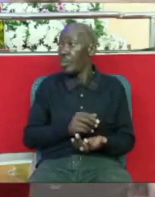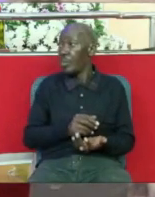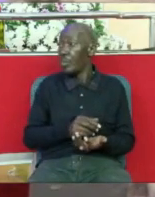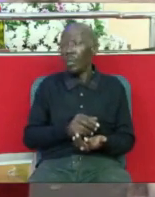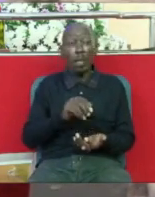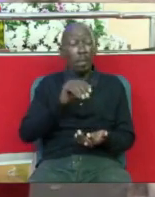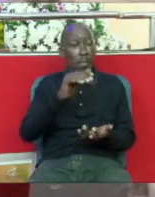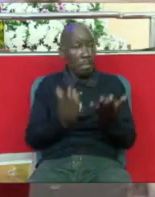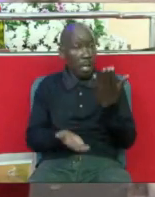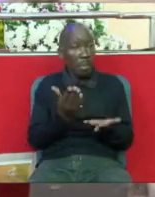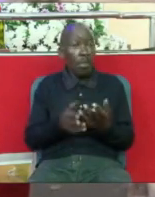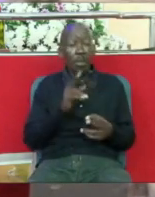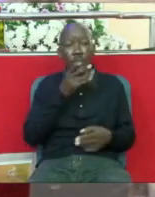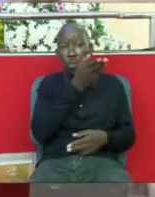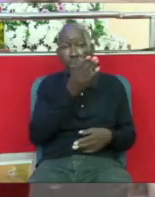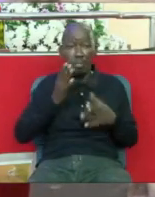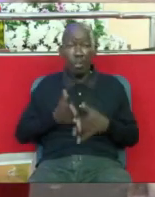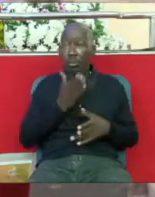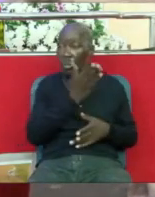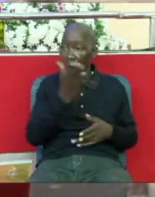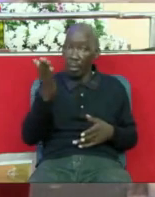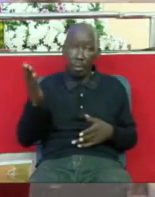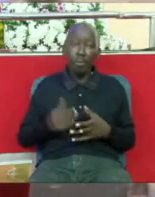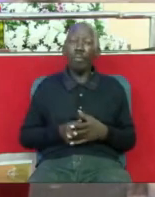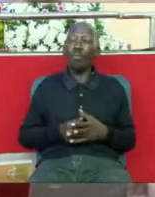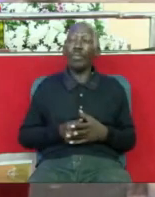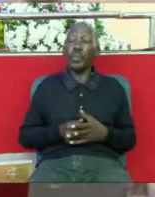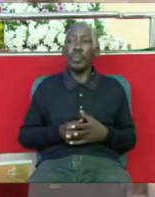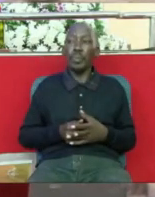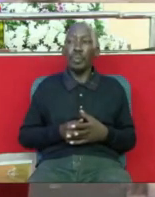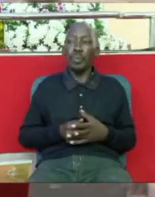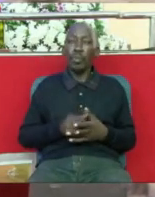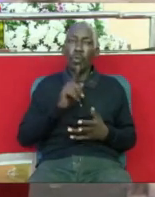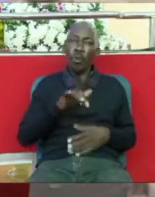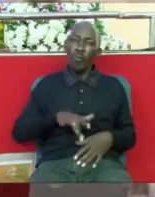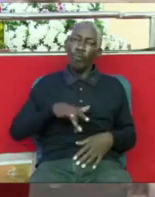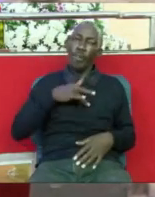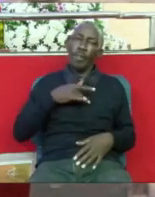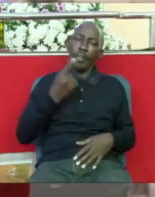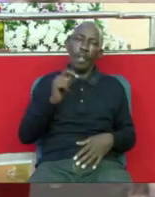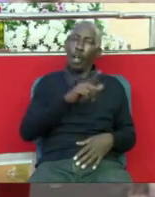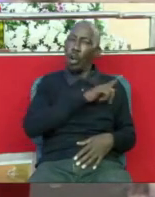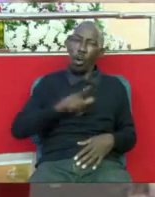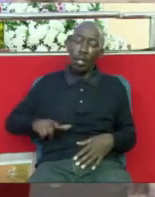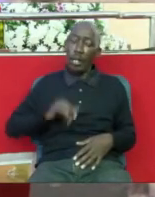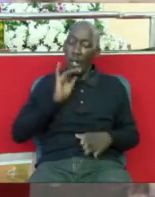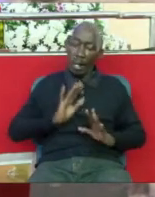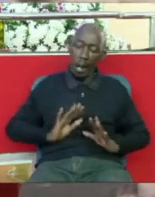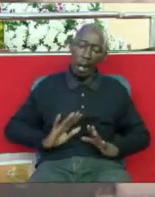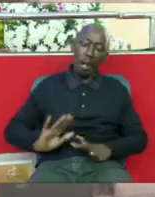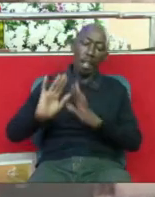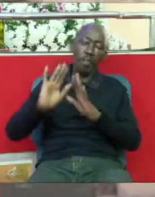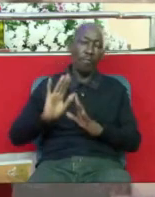And maybe you're here. Na pengine uko hapa. You feel the Lord is leading you. Unahisi kwamba